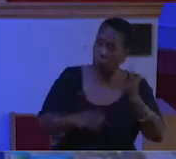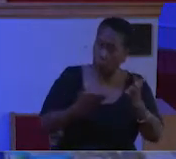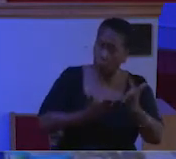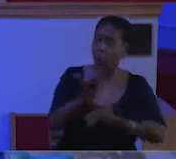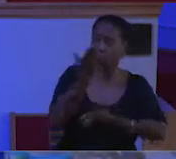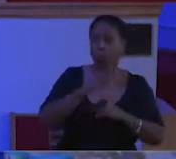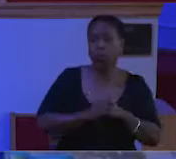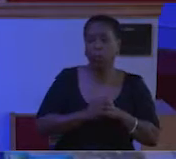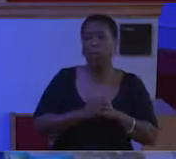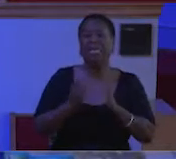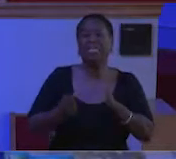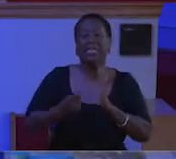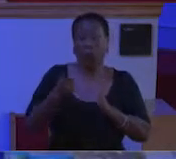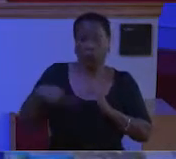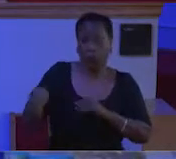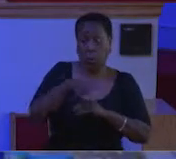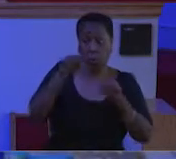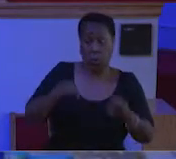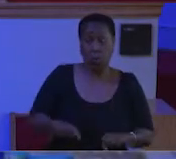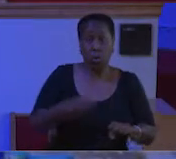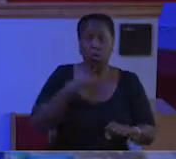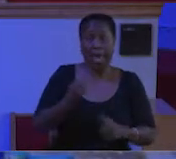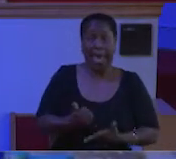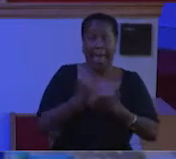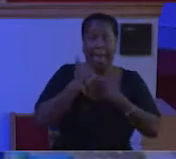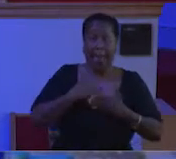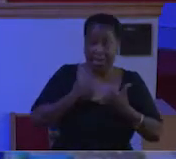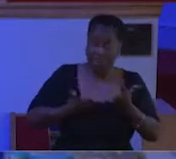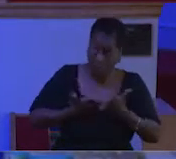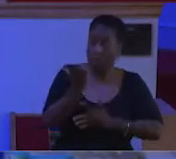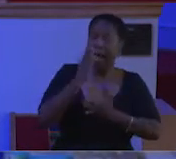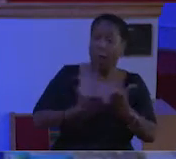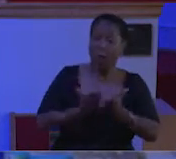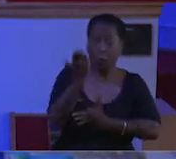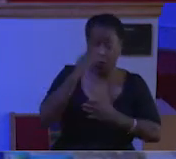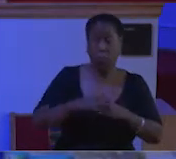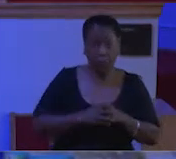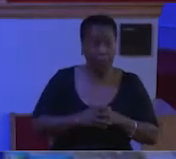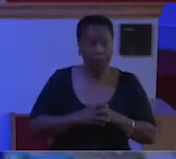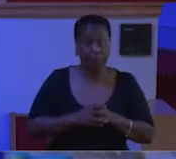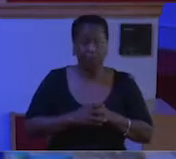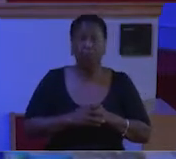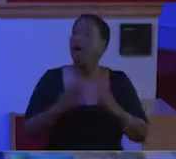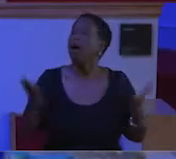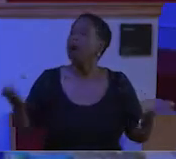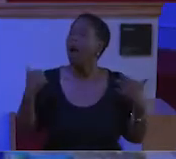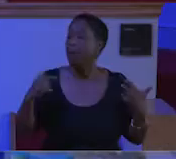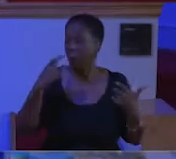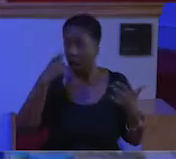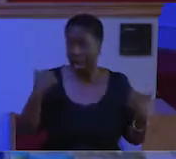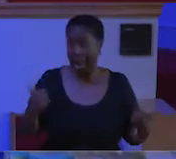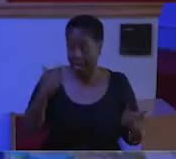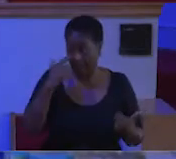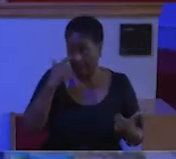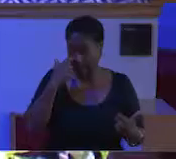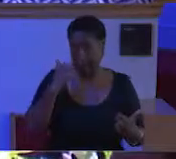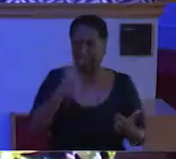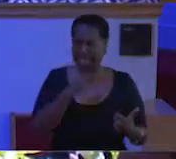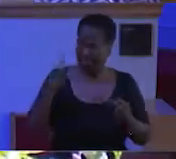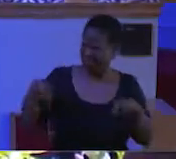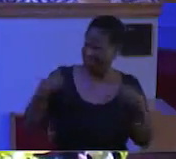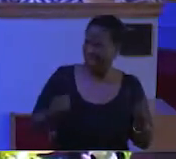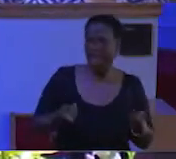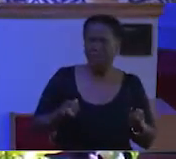through so that you can help me go through what I need to go through. Come on here now. Have you